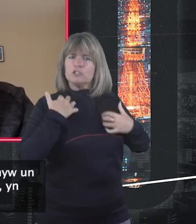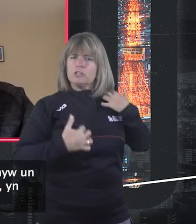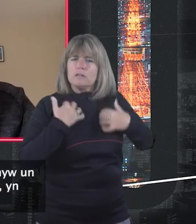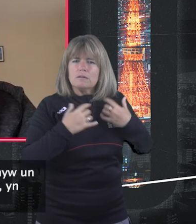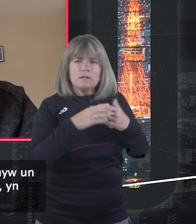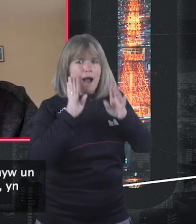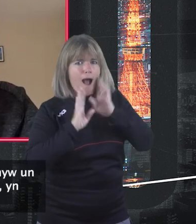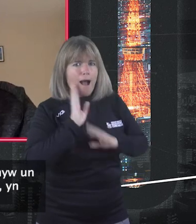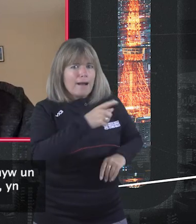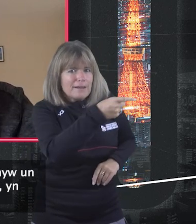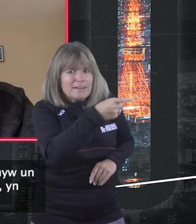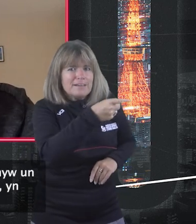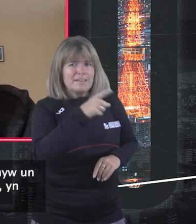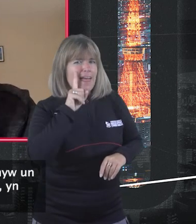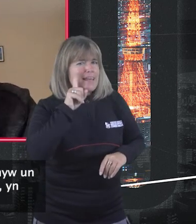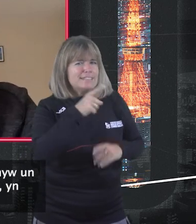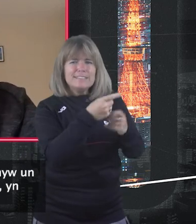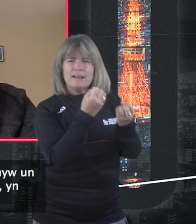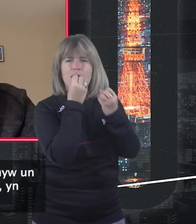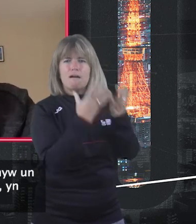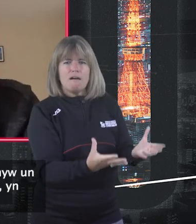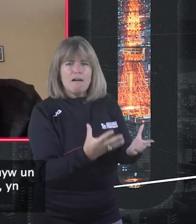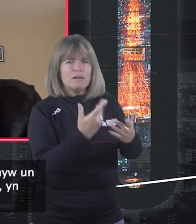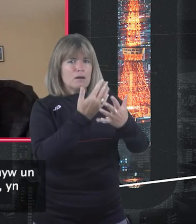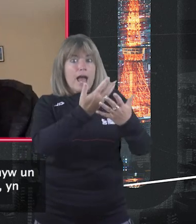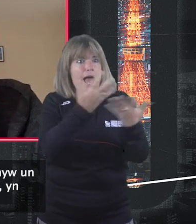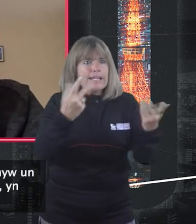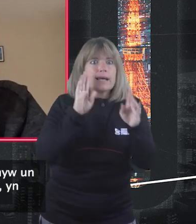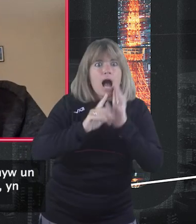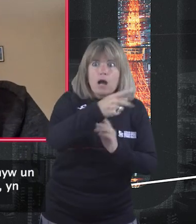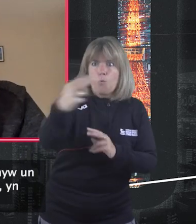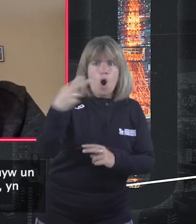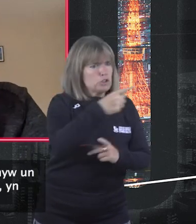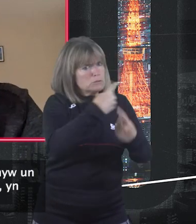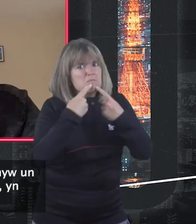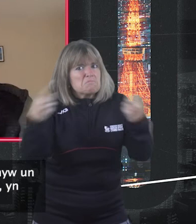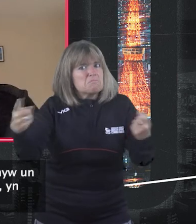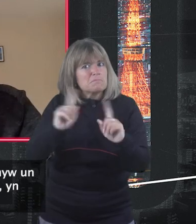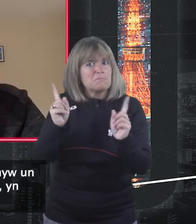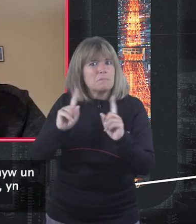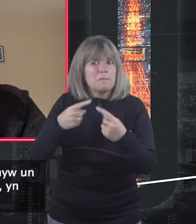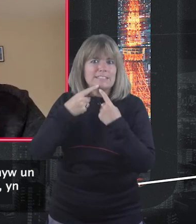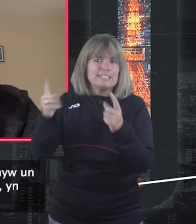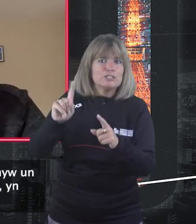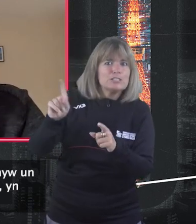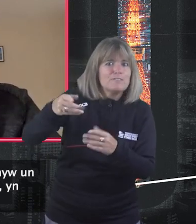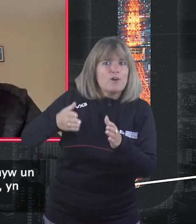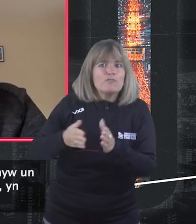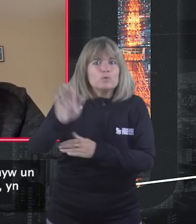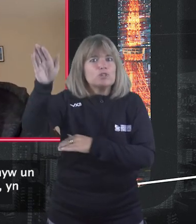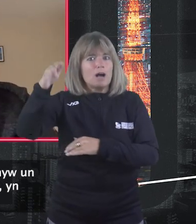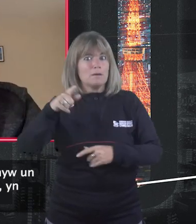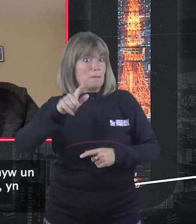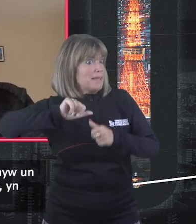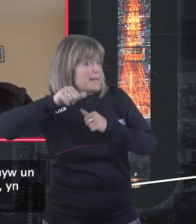say to any youngsters watching this, or any of our Disability Sport Wales pathway athletes who